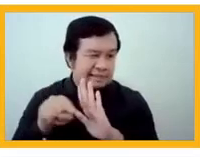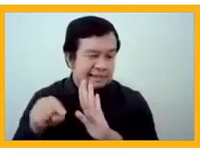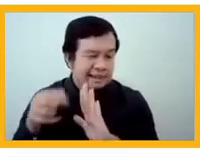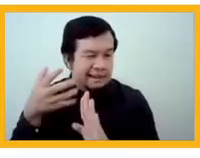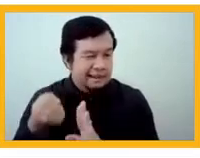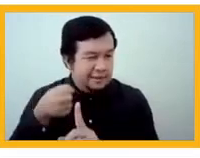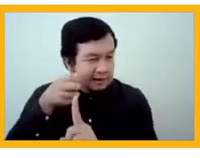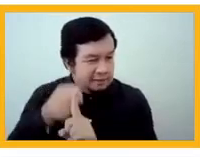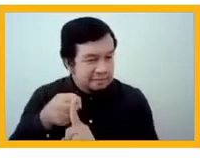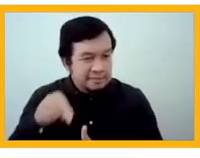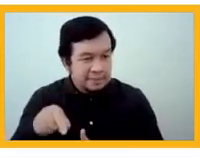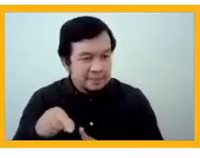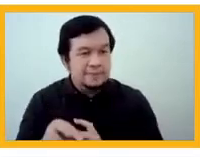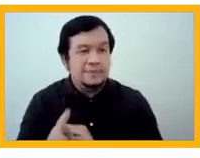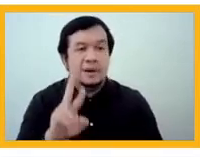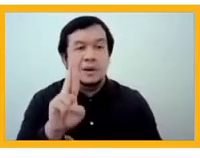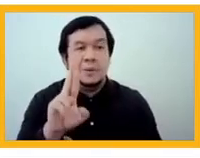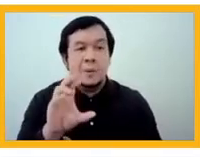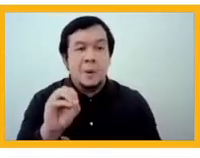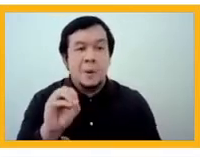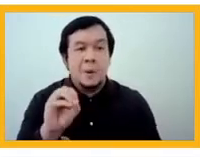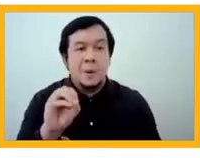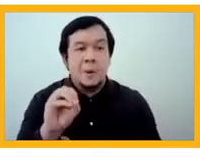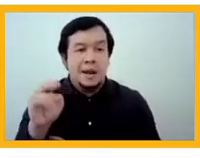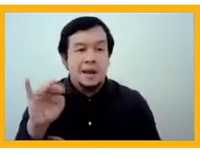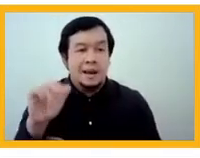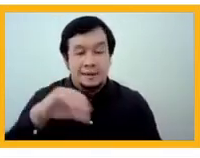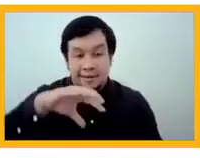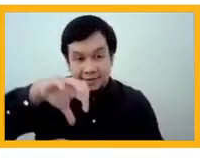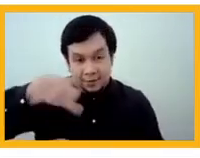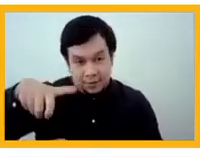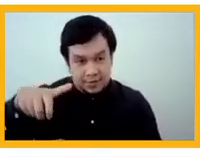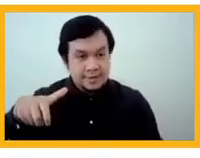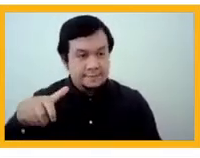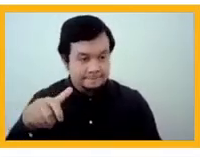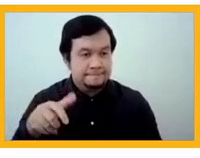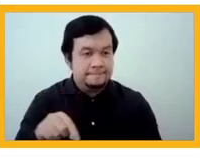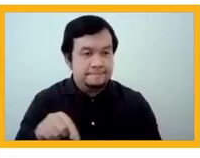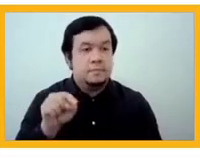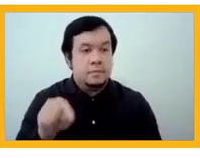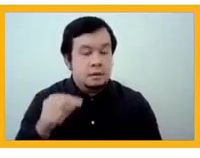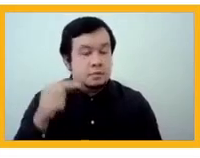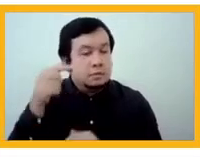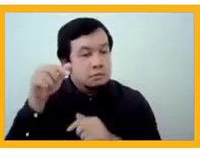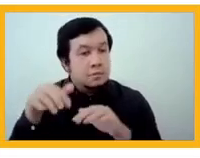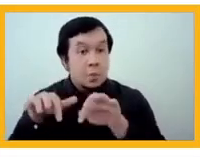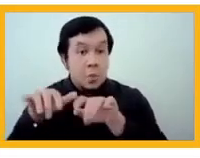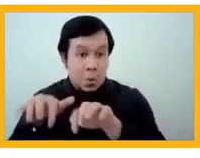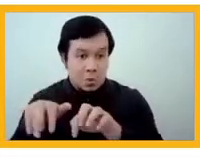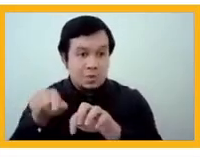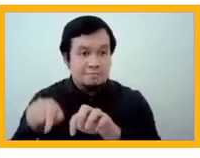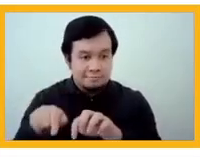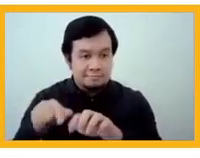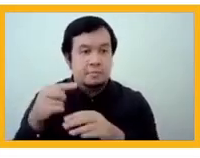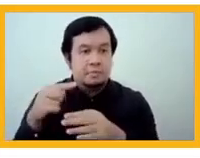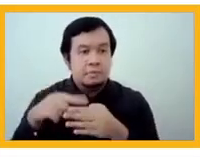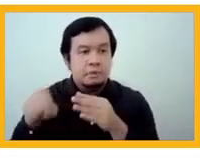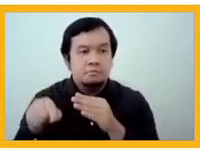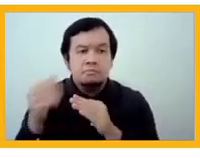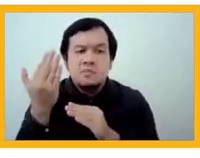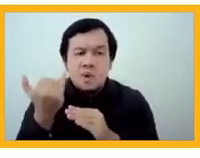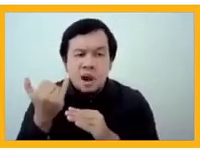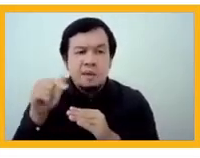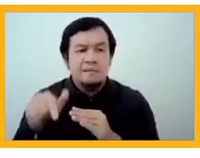computers to middle school students basically found negative effects on learning outcomes because the kids were mainly playing games. Okay, now again, once I tell you that, that's kind of